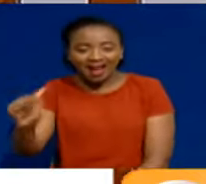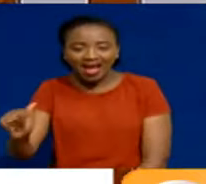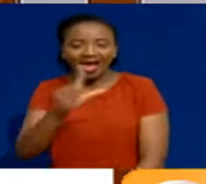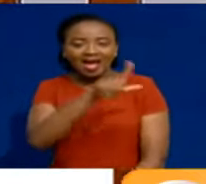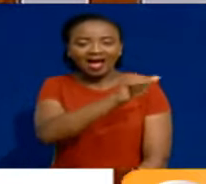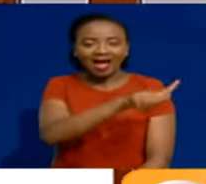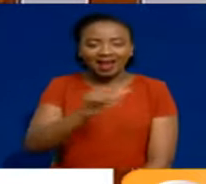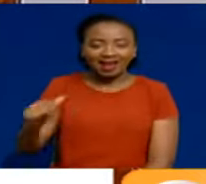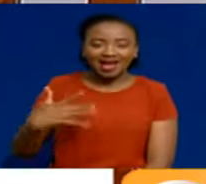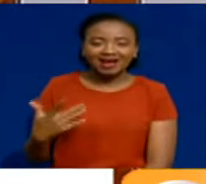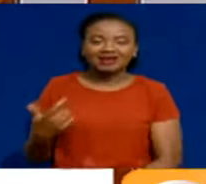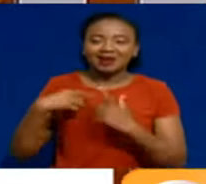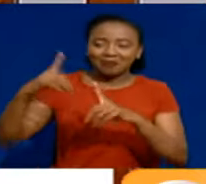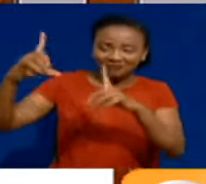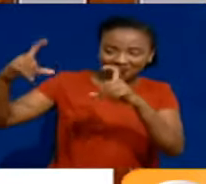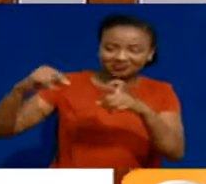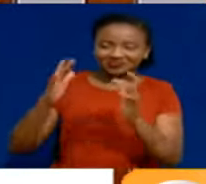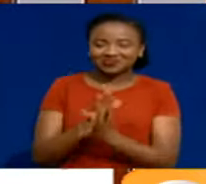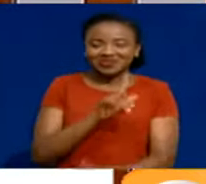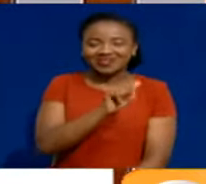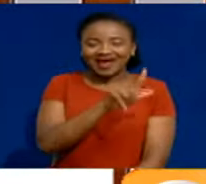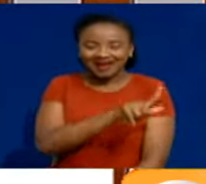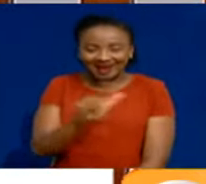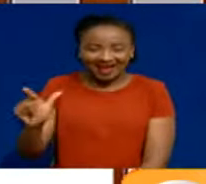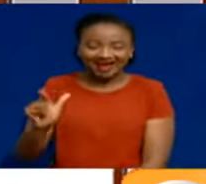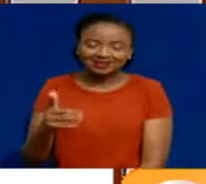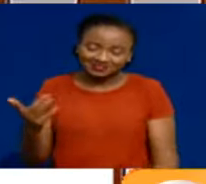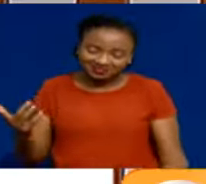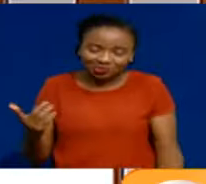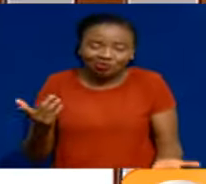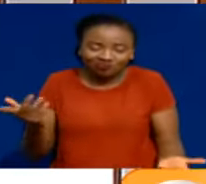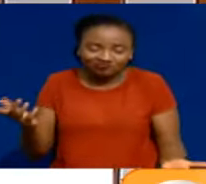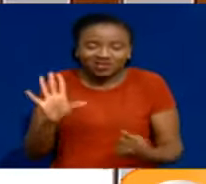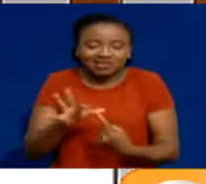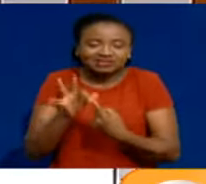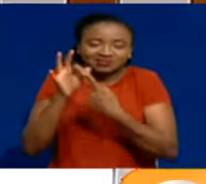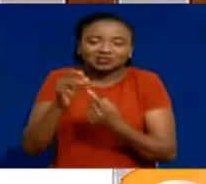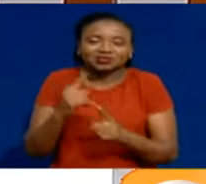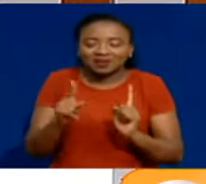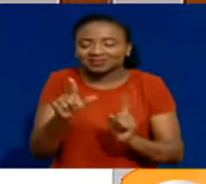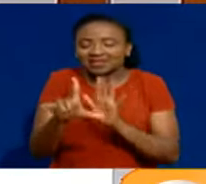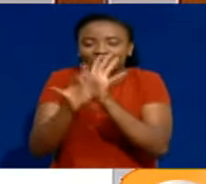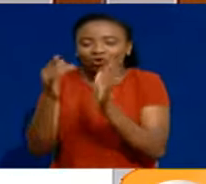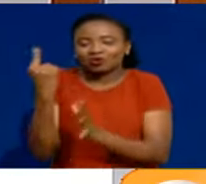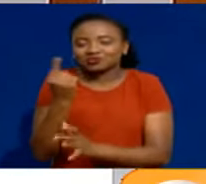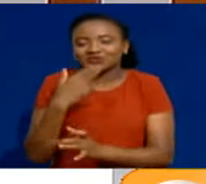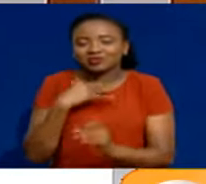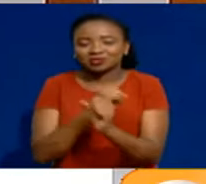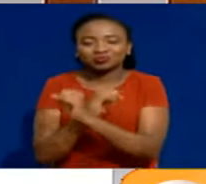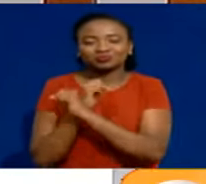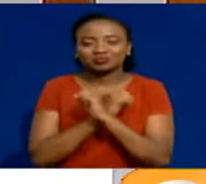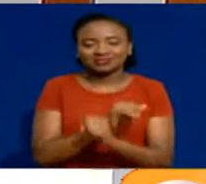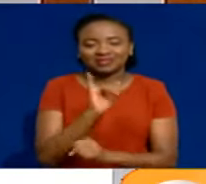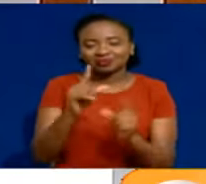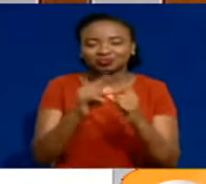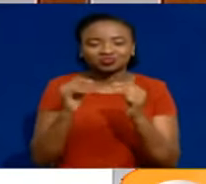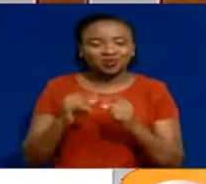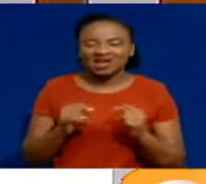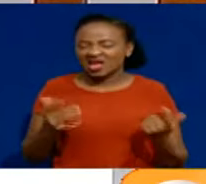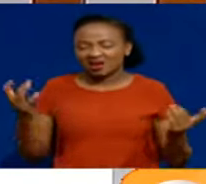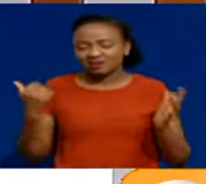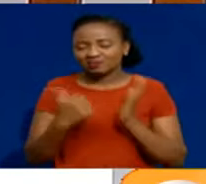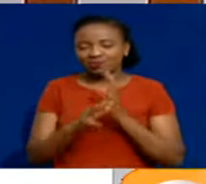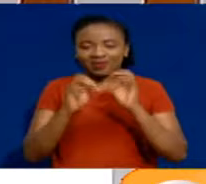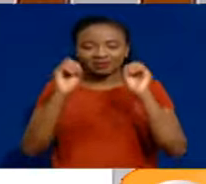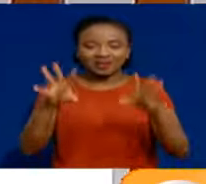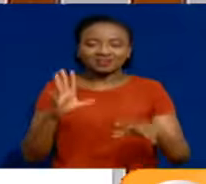have a photograph with Allah and Allah. So it's a unique thing. So I think they were looking for protection of that particular thing right. As a trademark. But there's nothing wrong